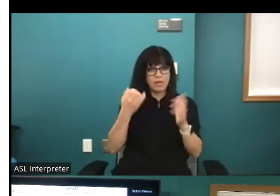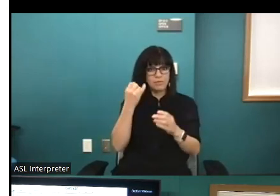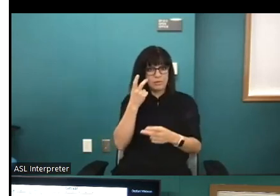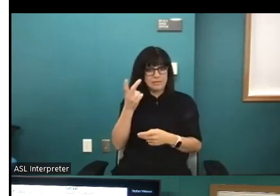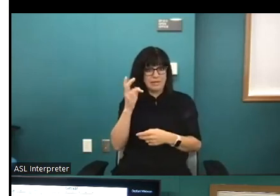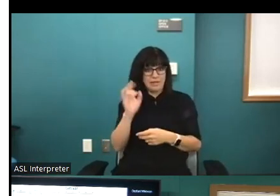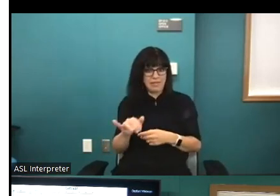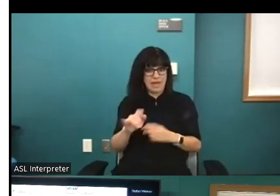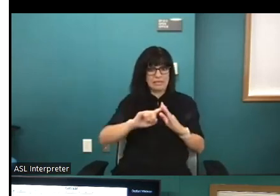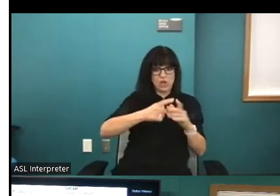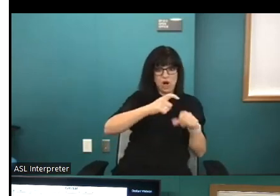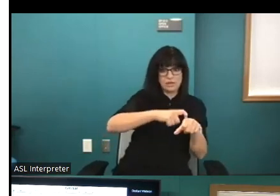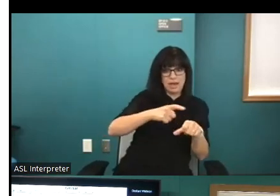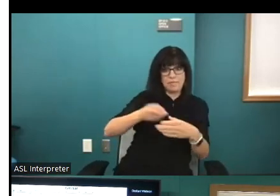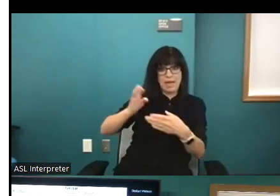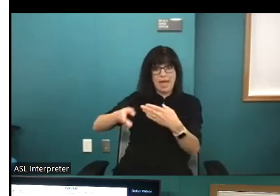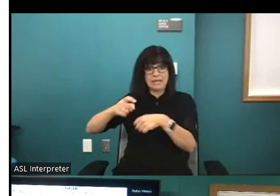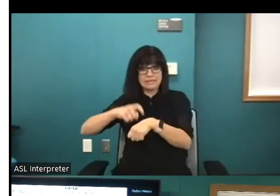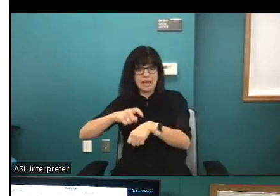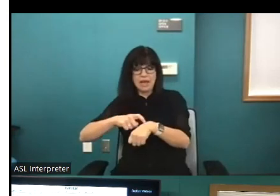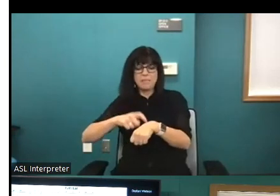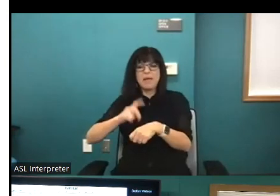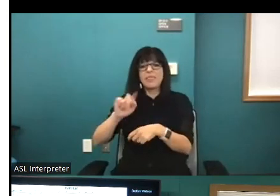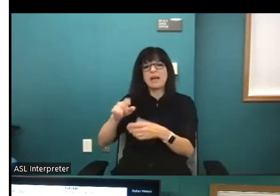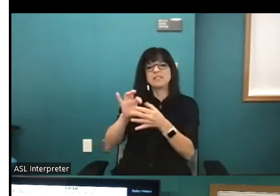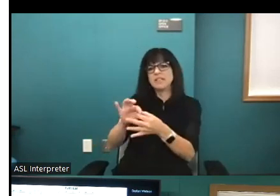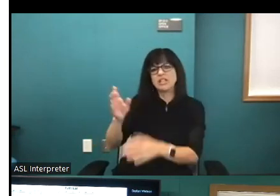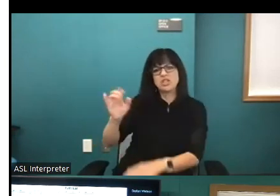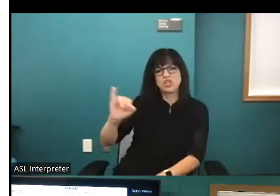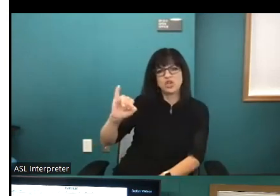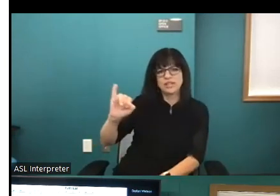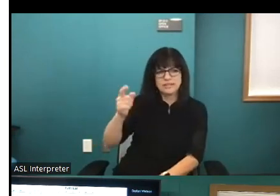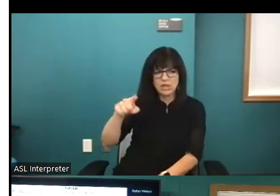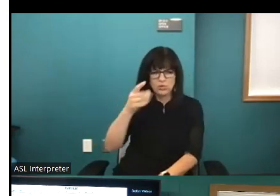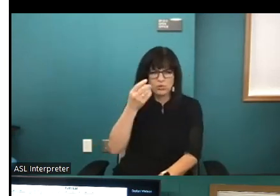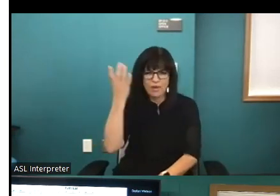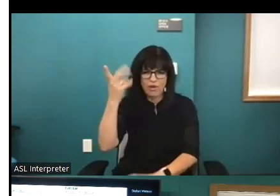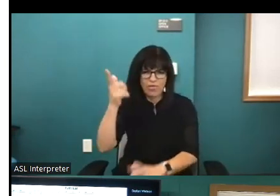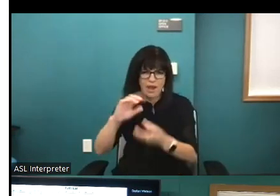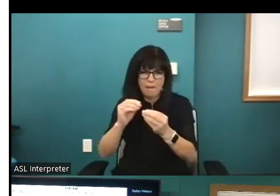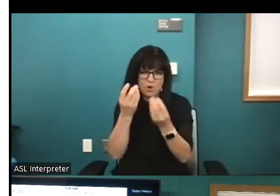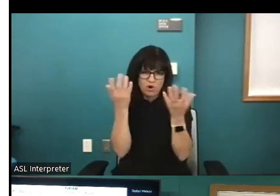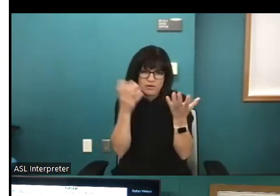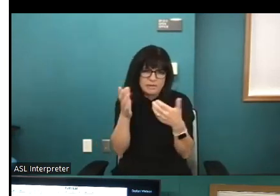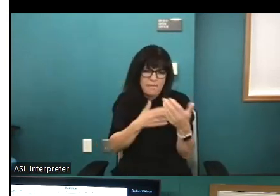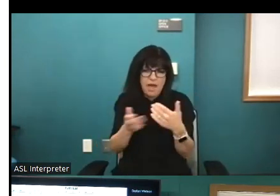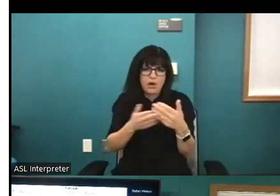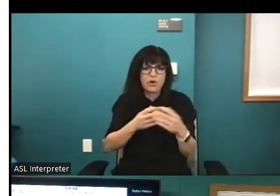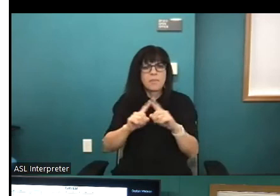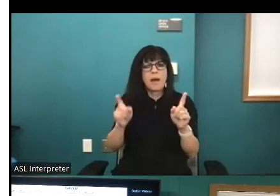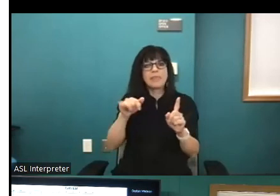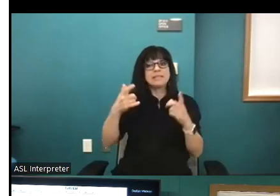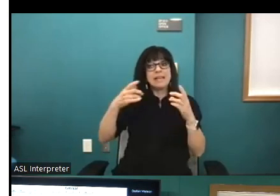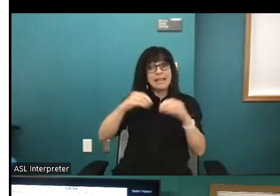see this start time, end time, don't pay attention to that. That's also an insurance thing. You don't care about that. But also, this is in noise. So she